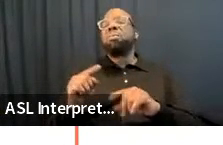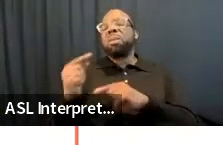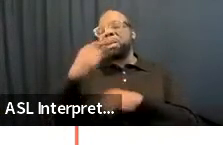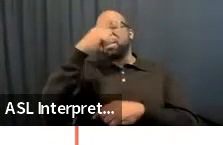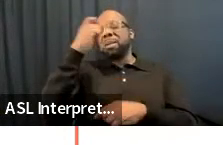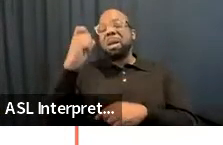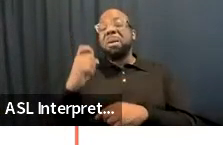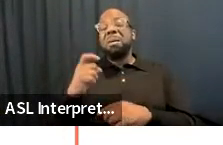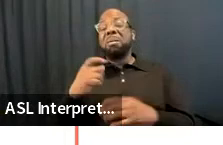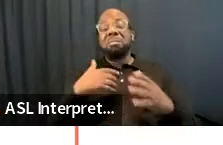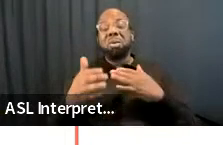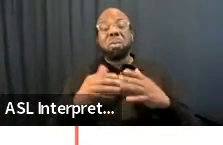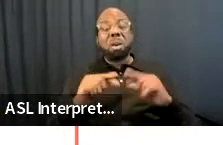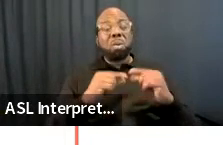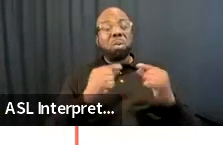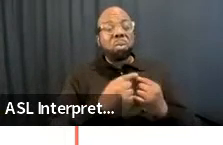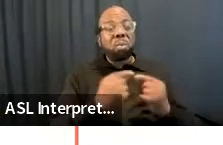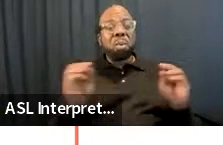us.